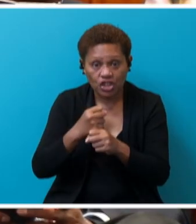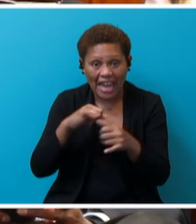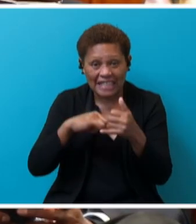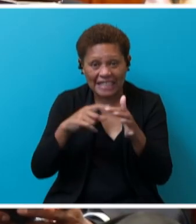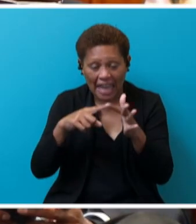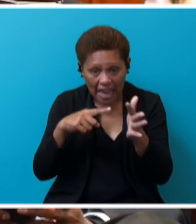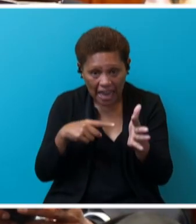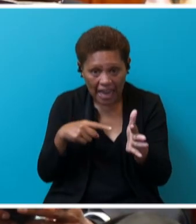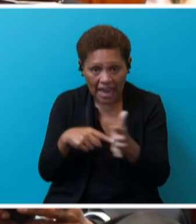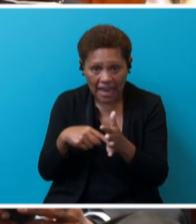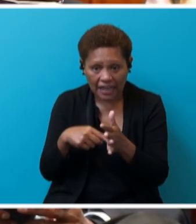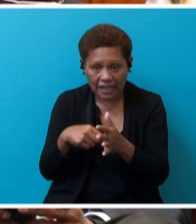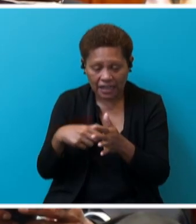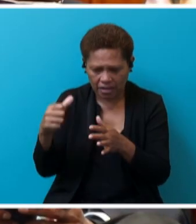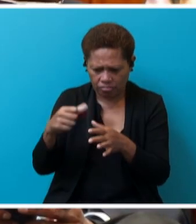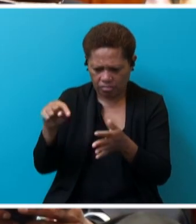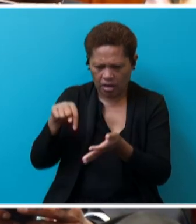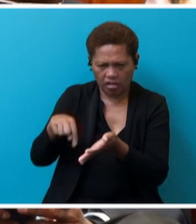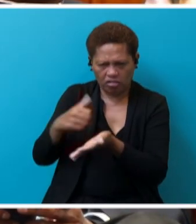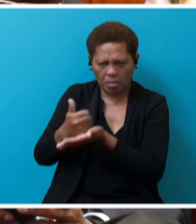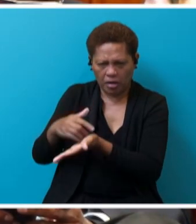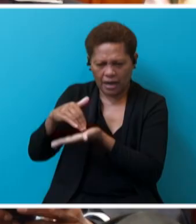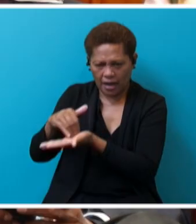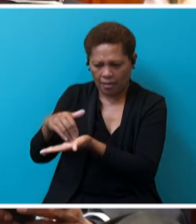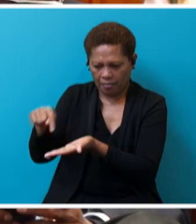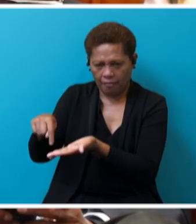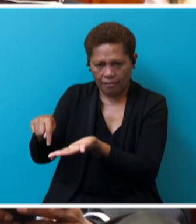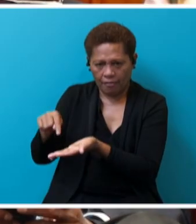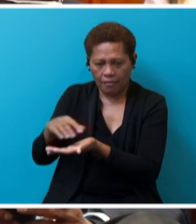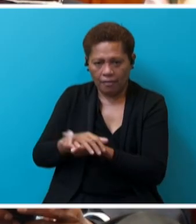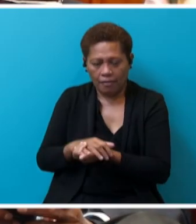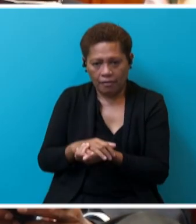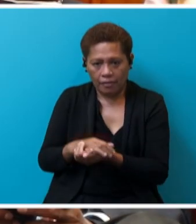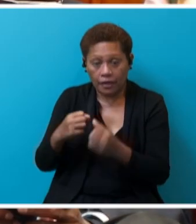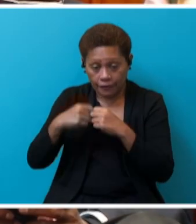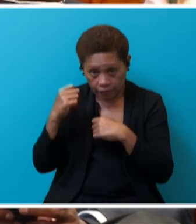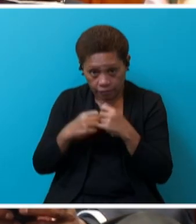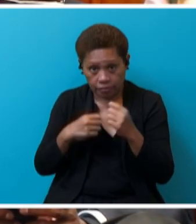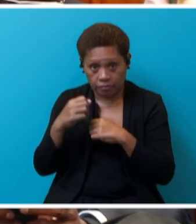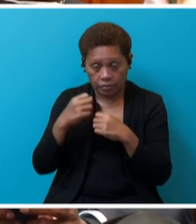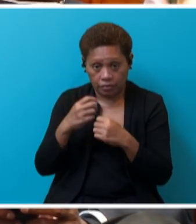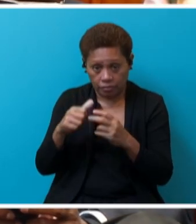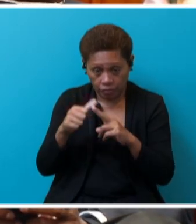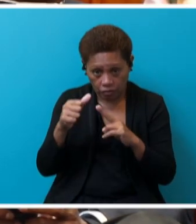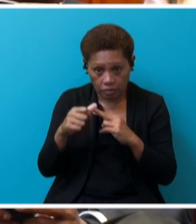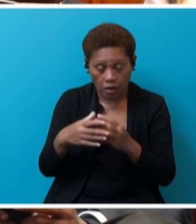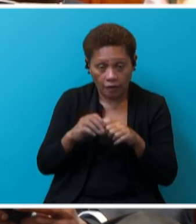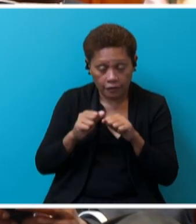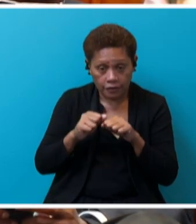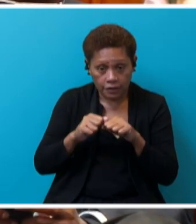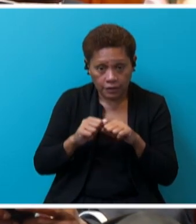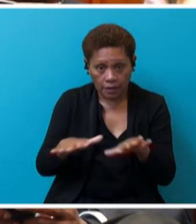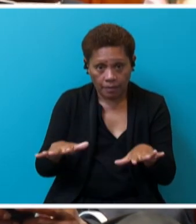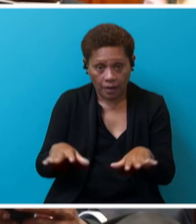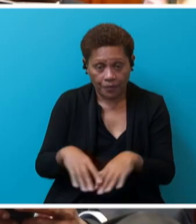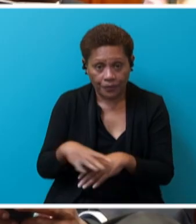backup and to the existing infrastructure, and improves the reliability of supply from the 3